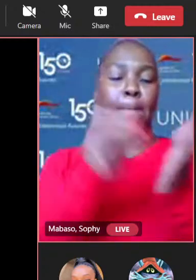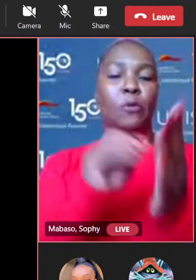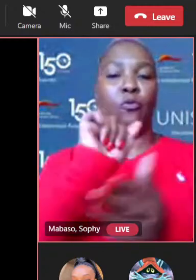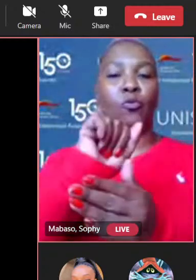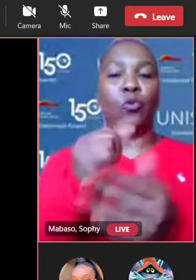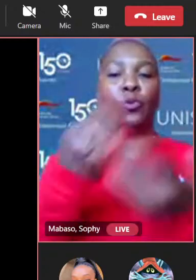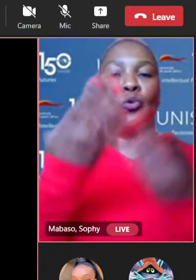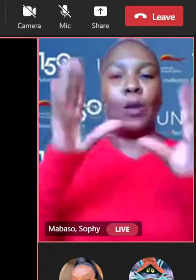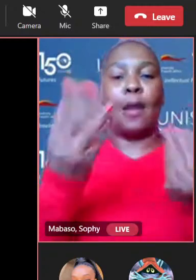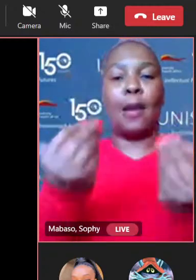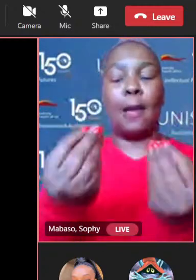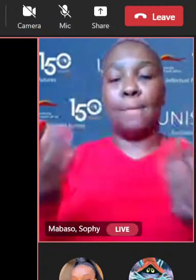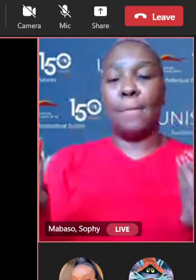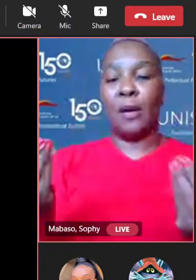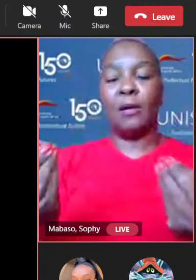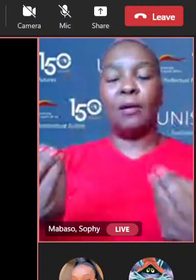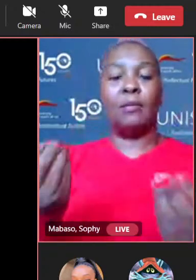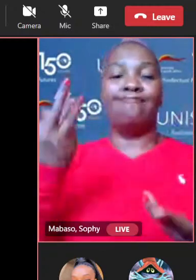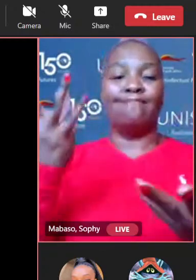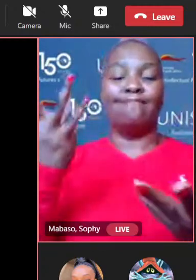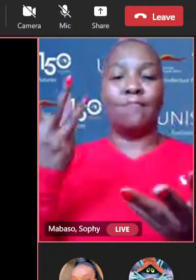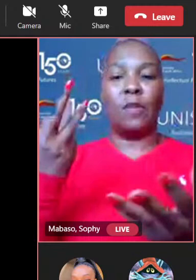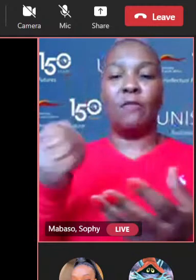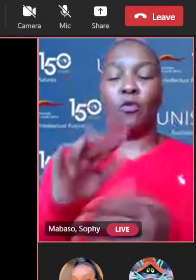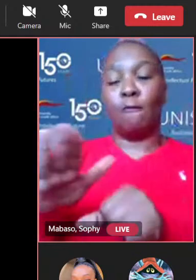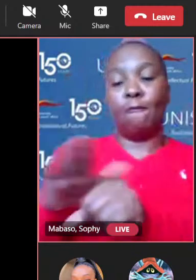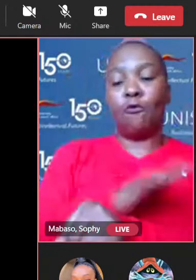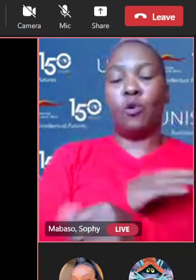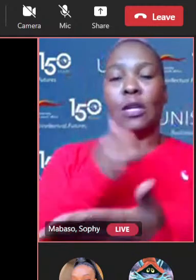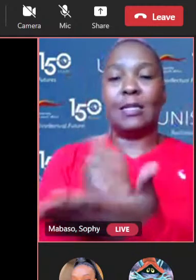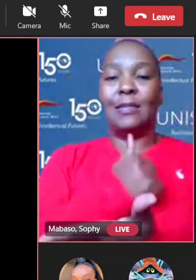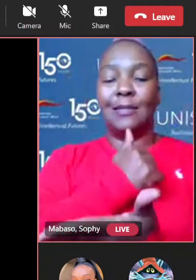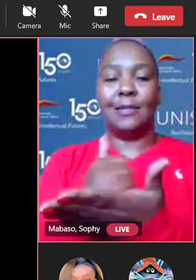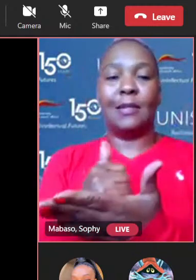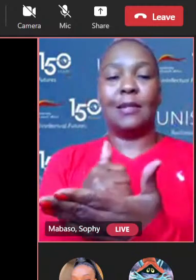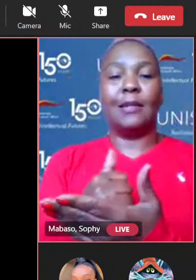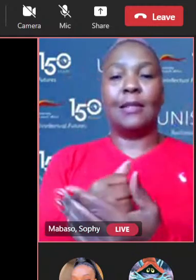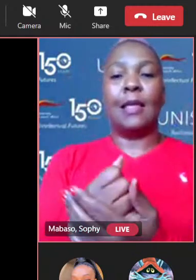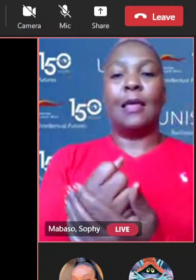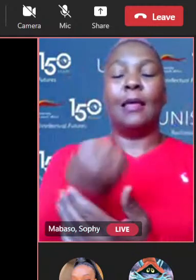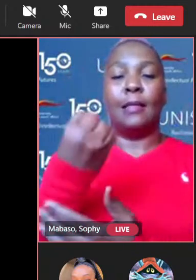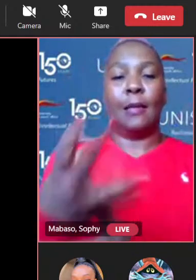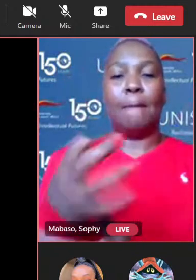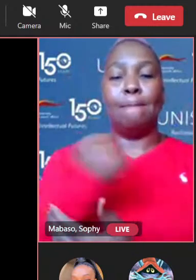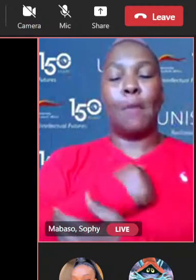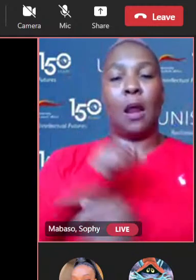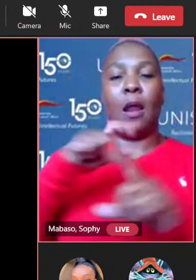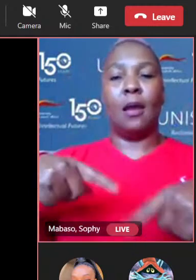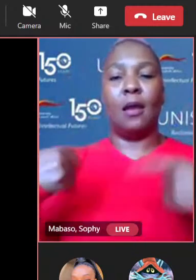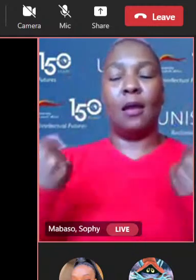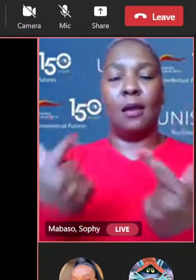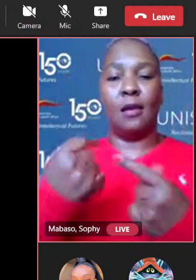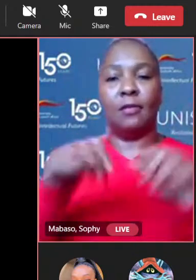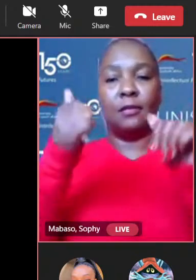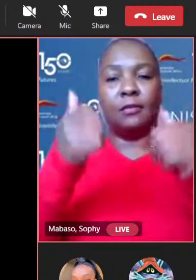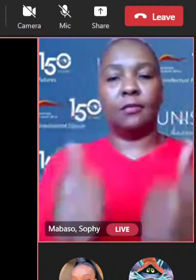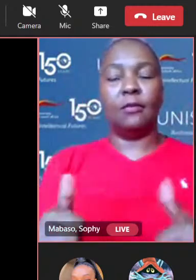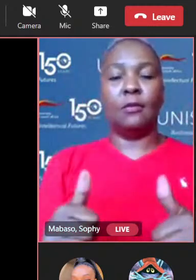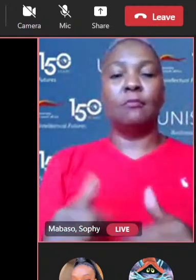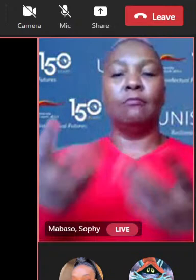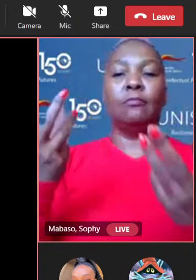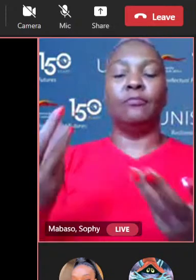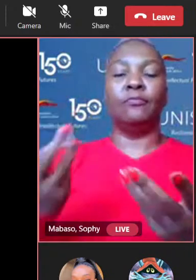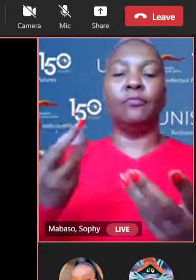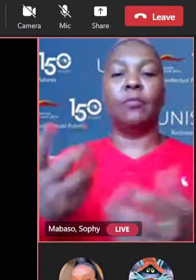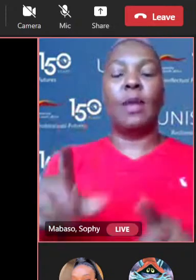if you are not yet fully registered and claimed your My Life account, because under normal circumstances, when